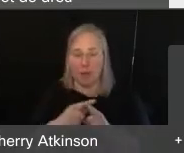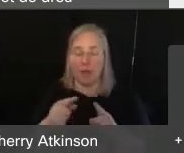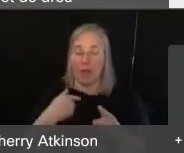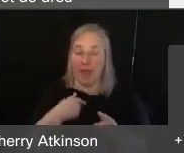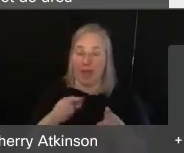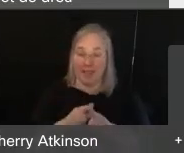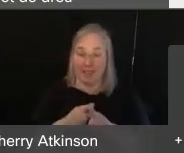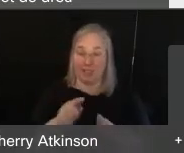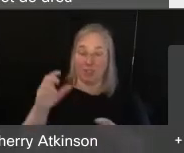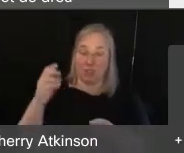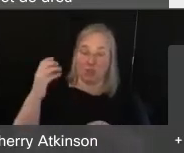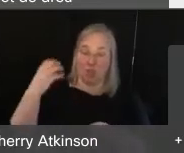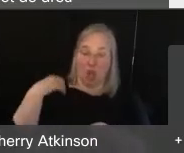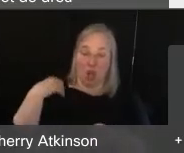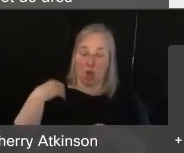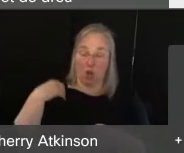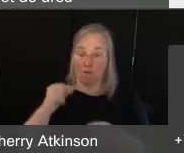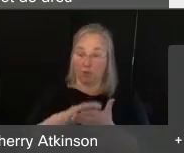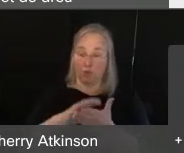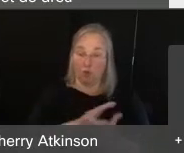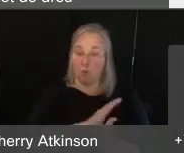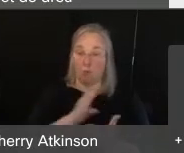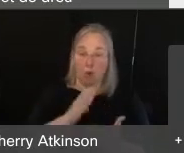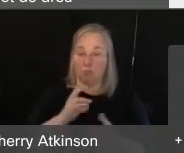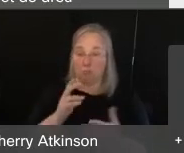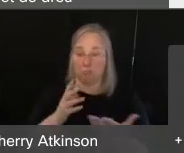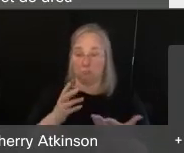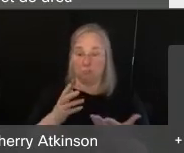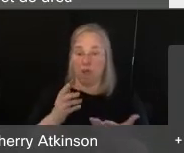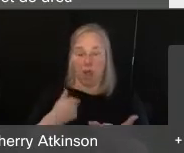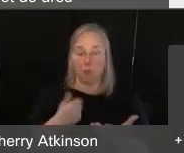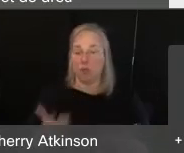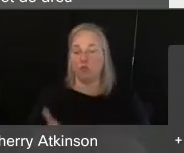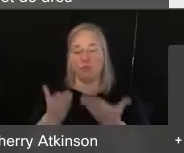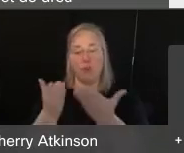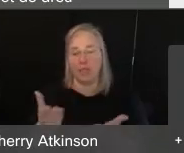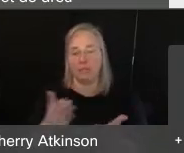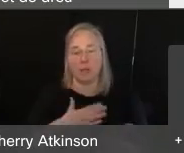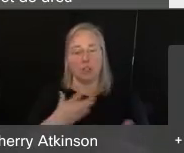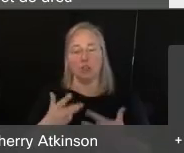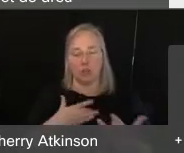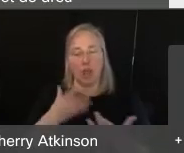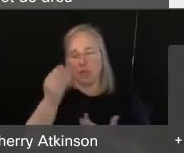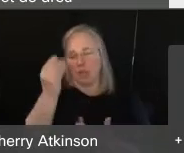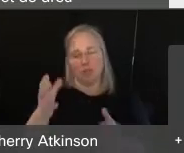sitting here, I just want to raise my concerns and let the committee know that my concern.